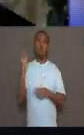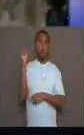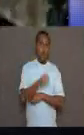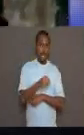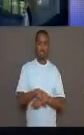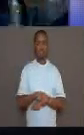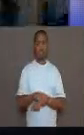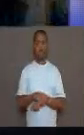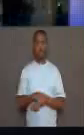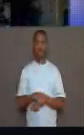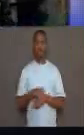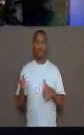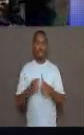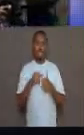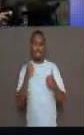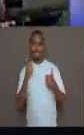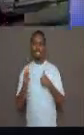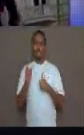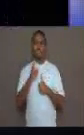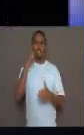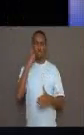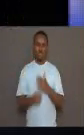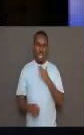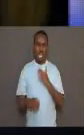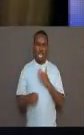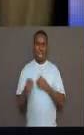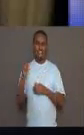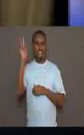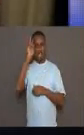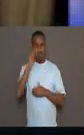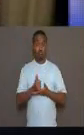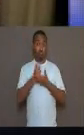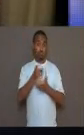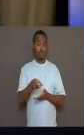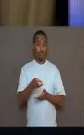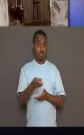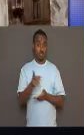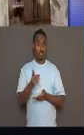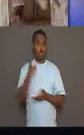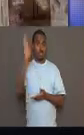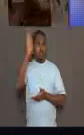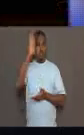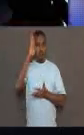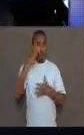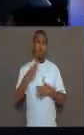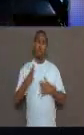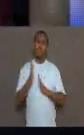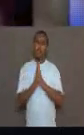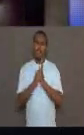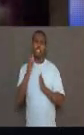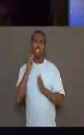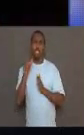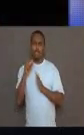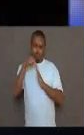At first, doubtful of what value Vesper can provide, Bond's interest in